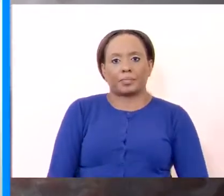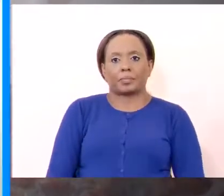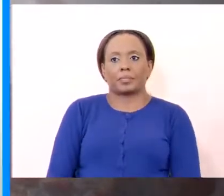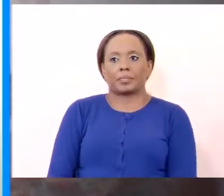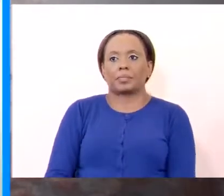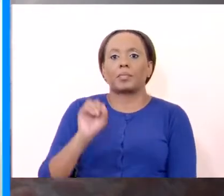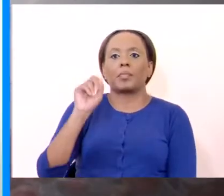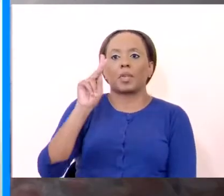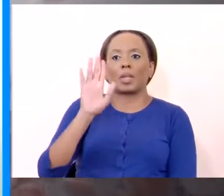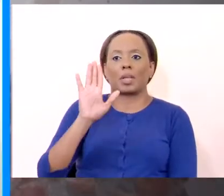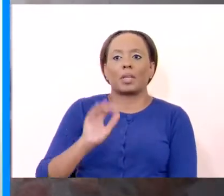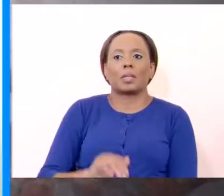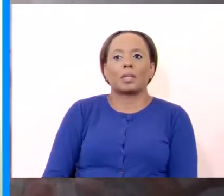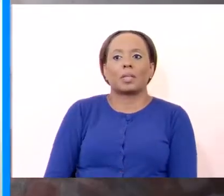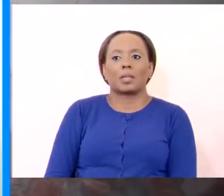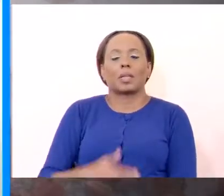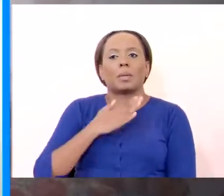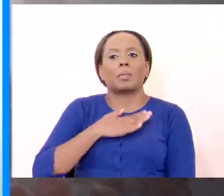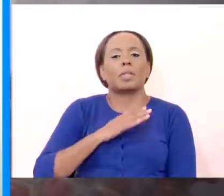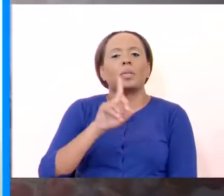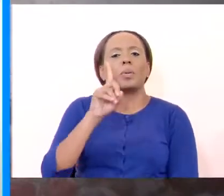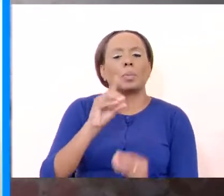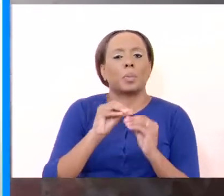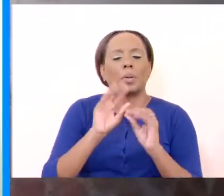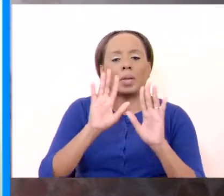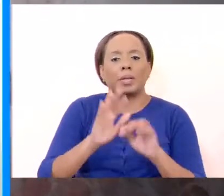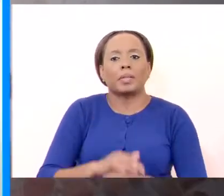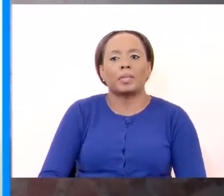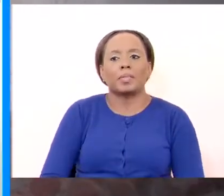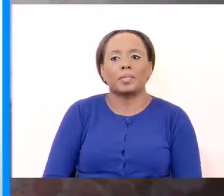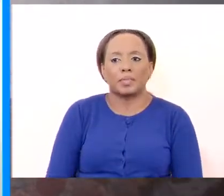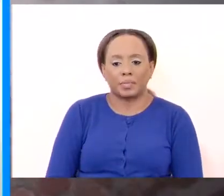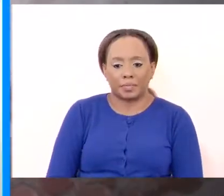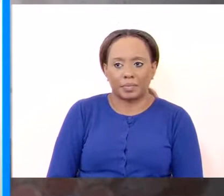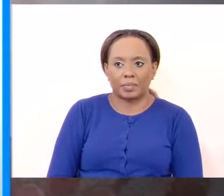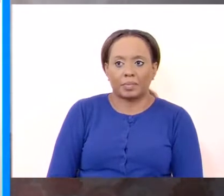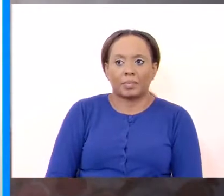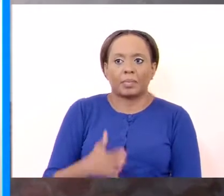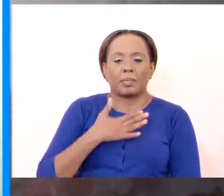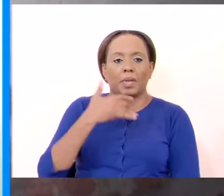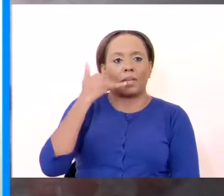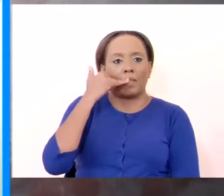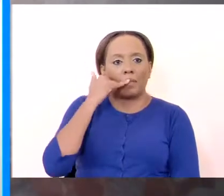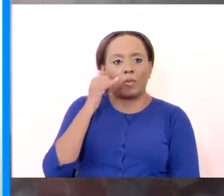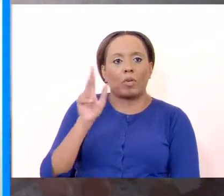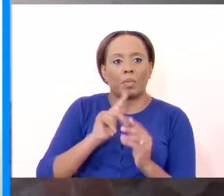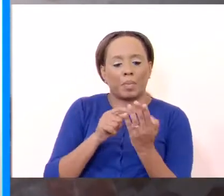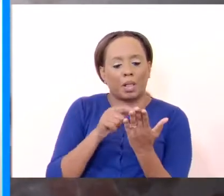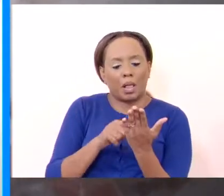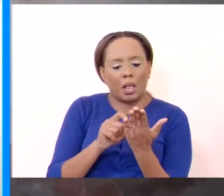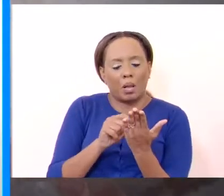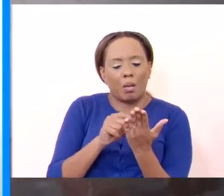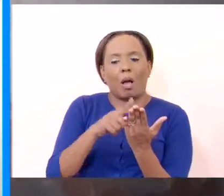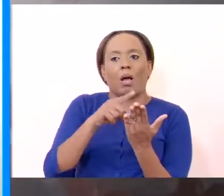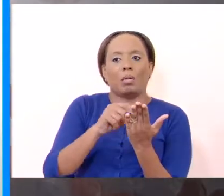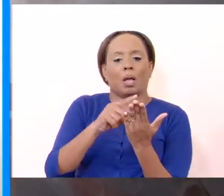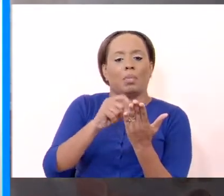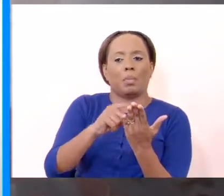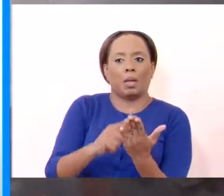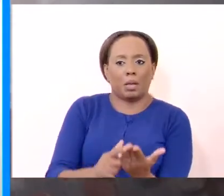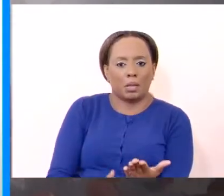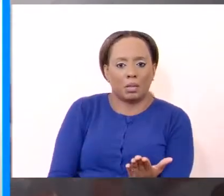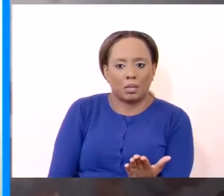Minister Bostic, I crave your indulgence on this one. My phone is being bombarded. I now have 3